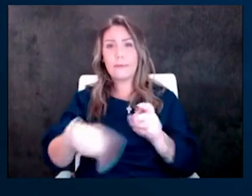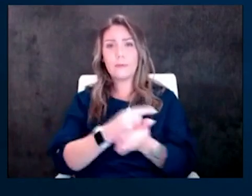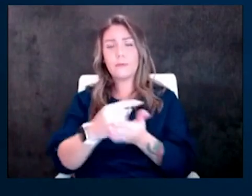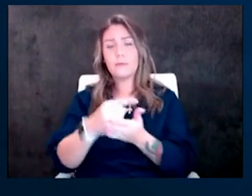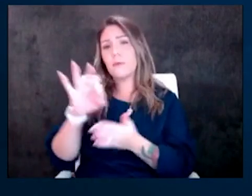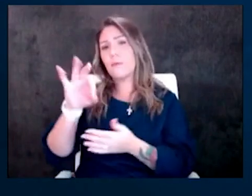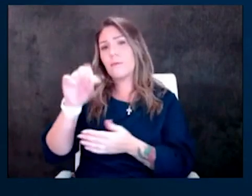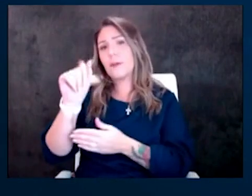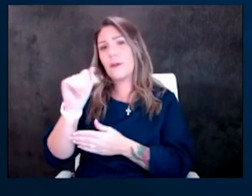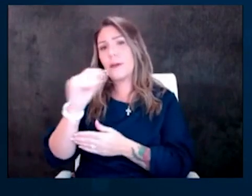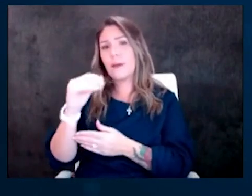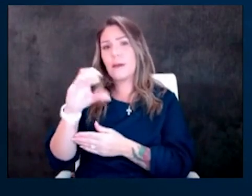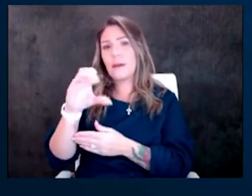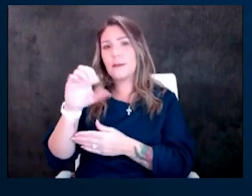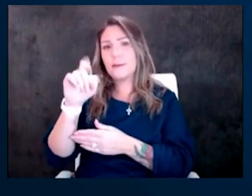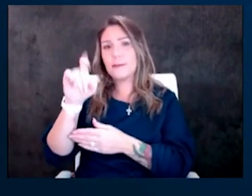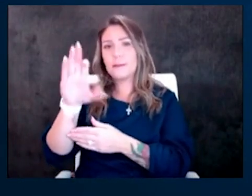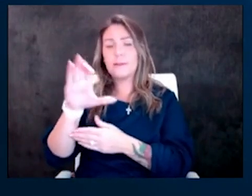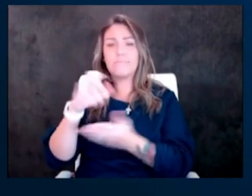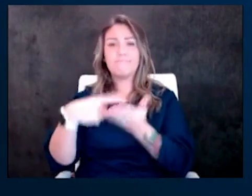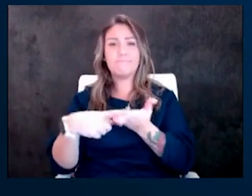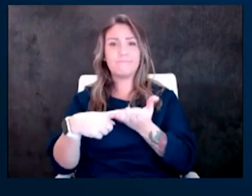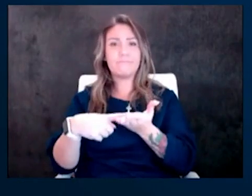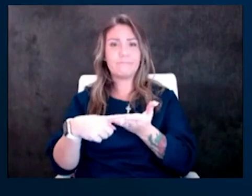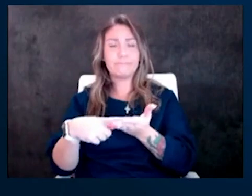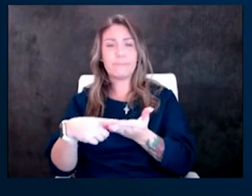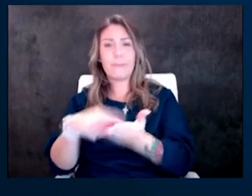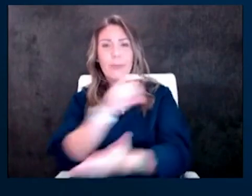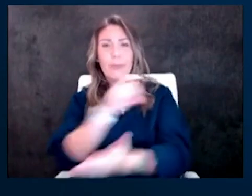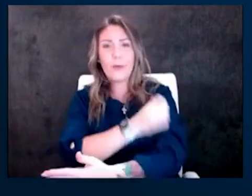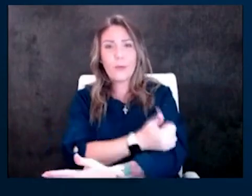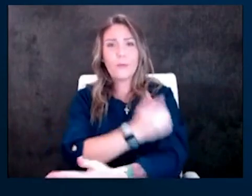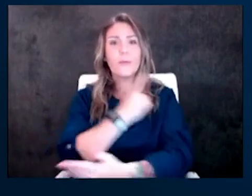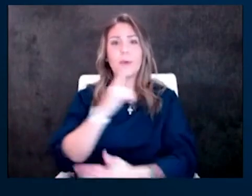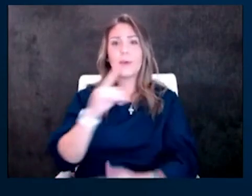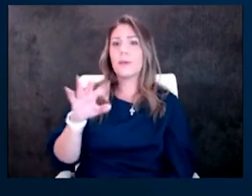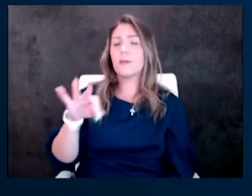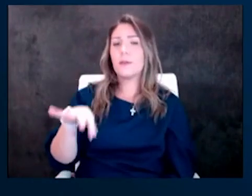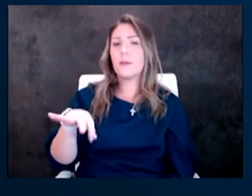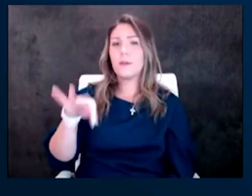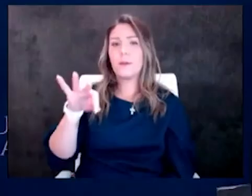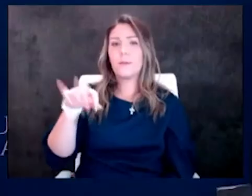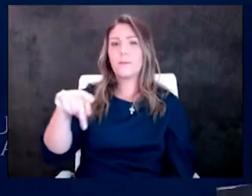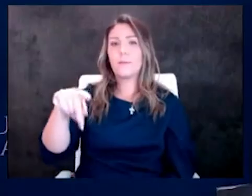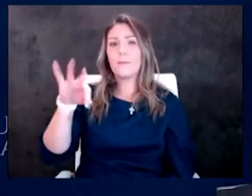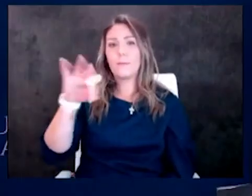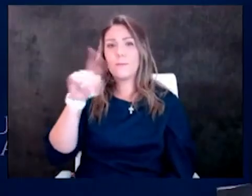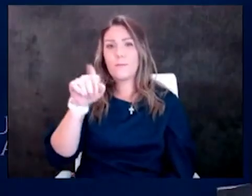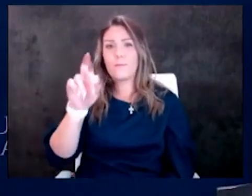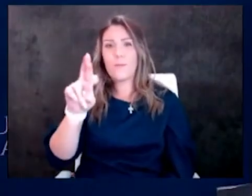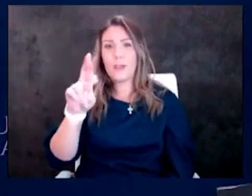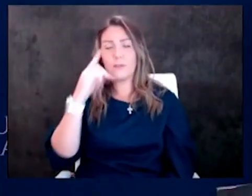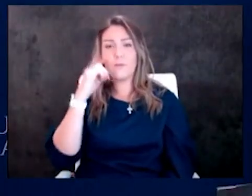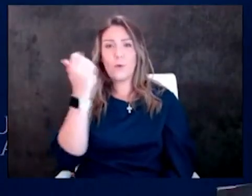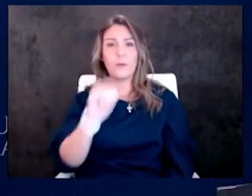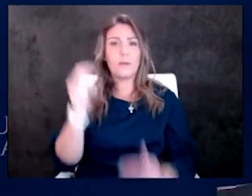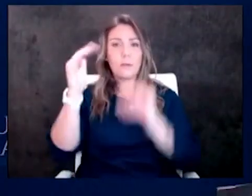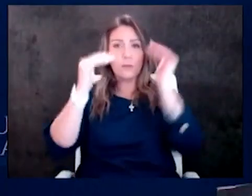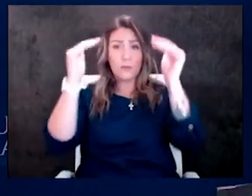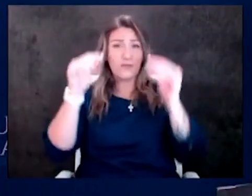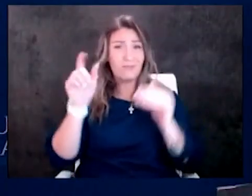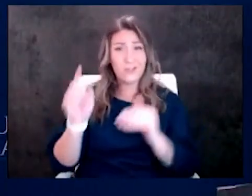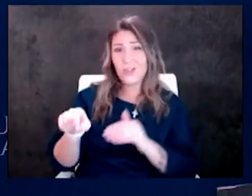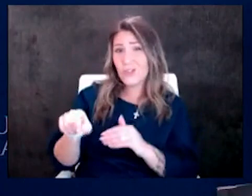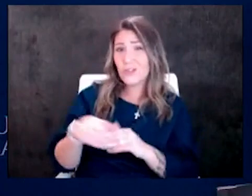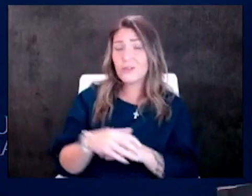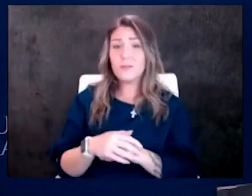expected to discuss authorizing Pfizer booster shots for any adult. The question is, should they? The comment is this a good